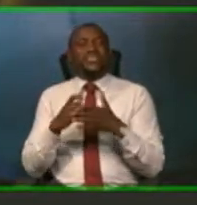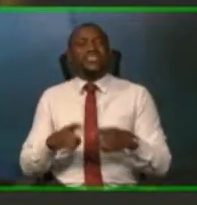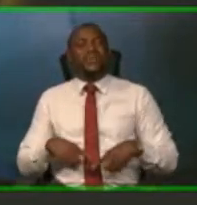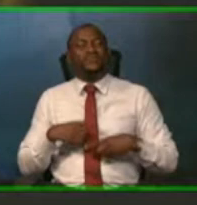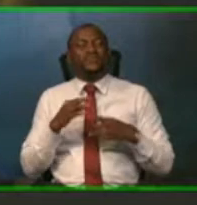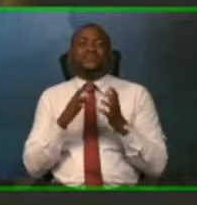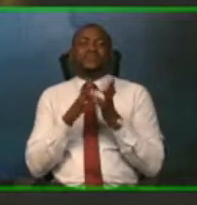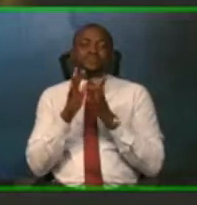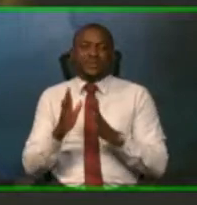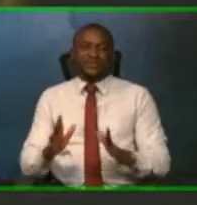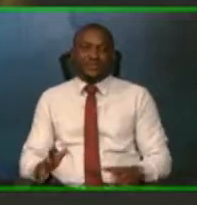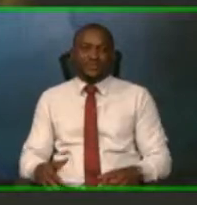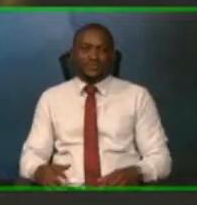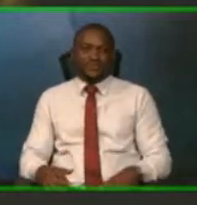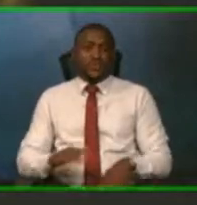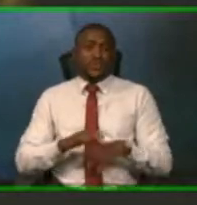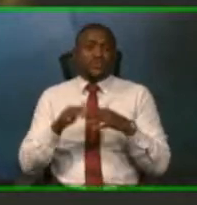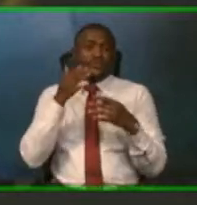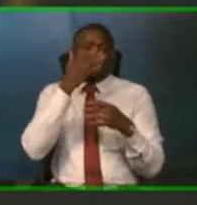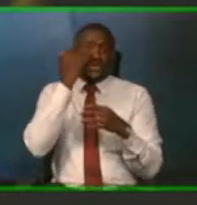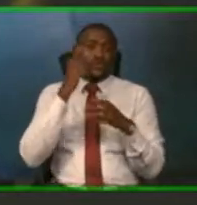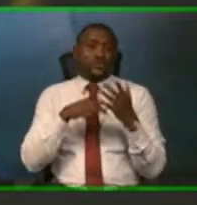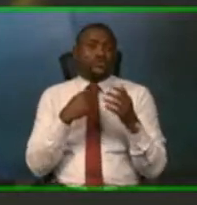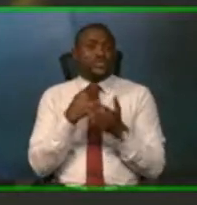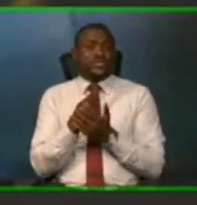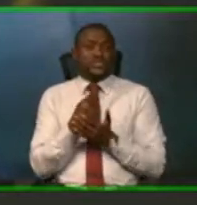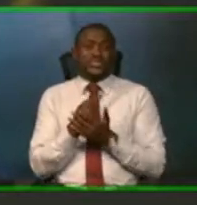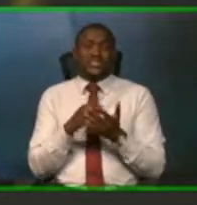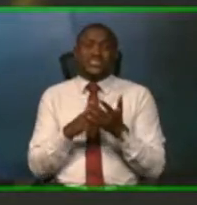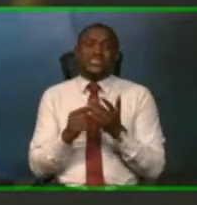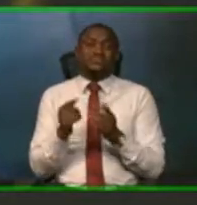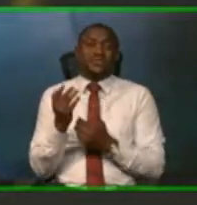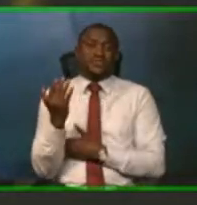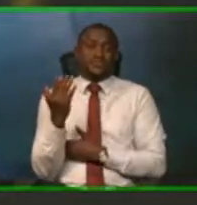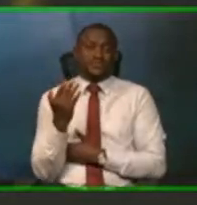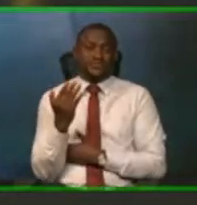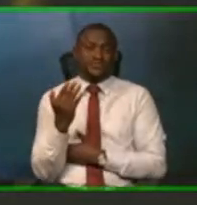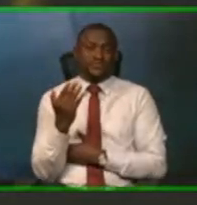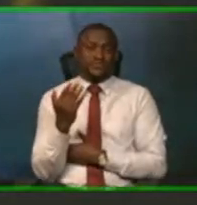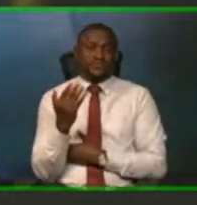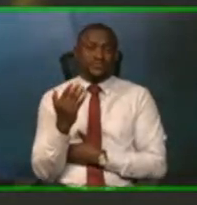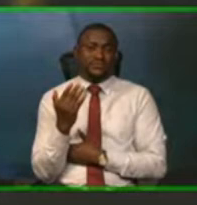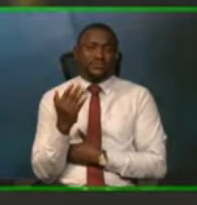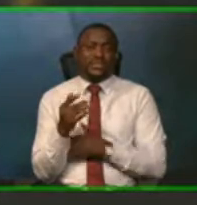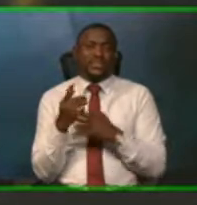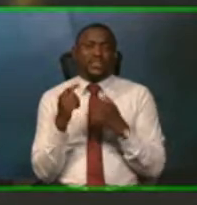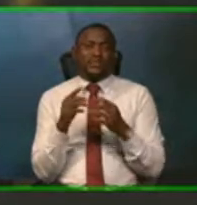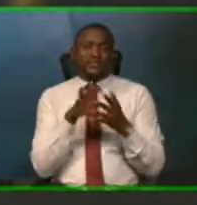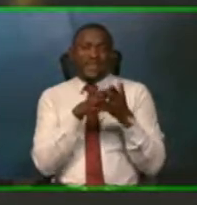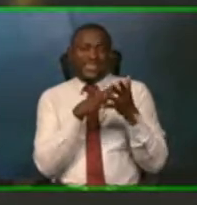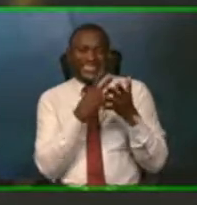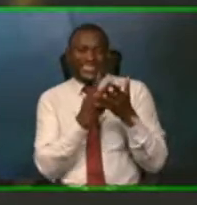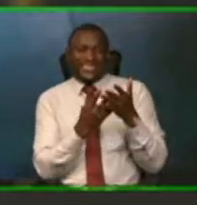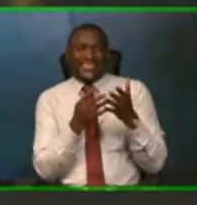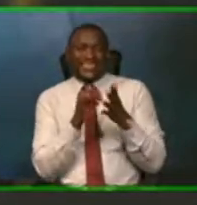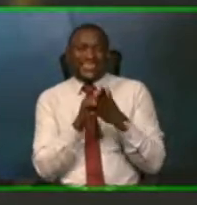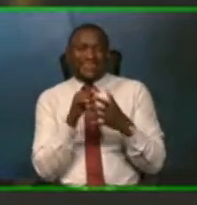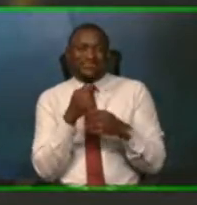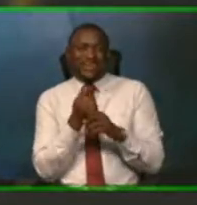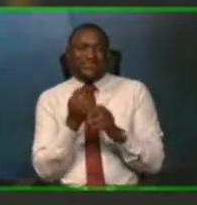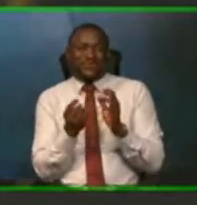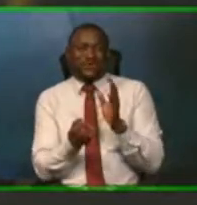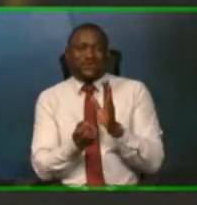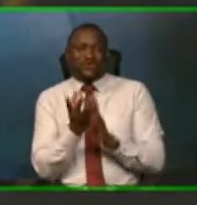believer. Do not forget what we're discussing this morning. The patterns that make for growth and